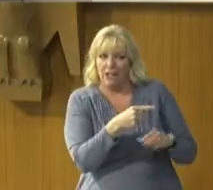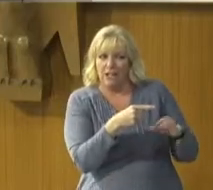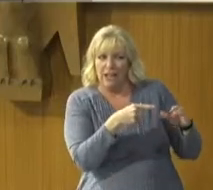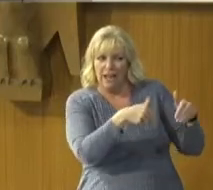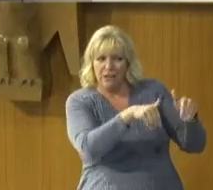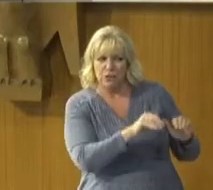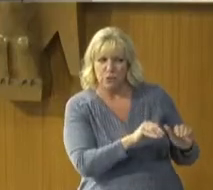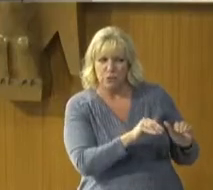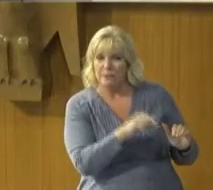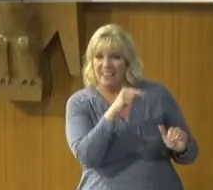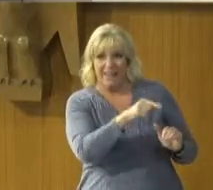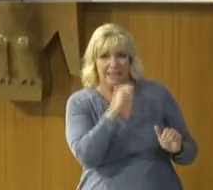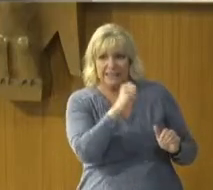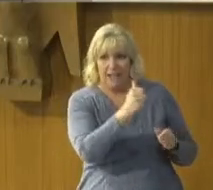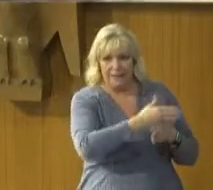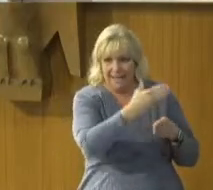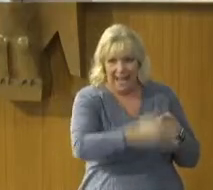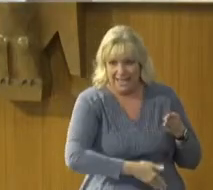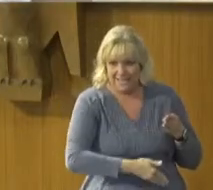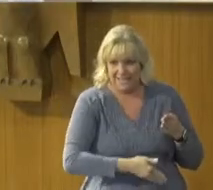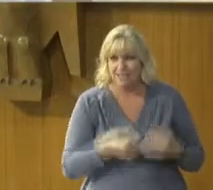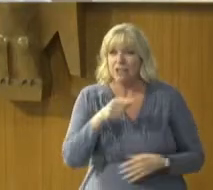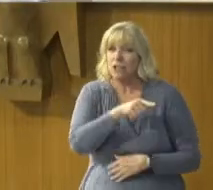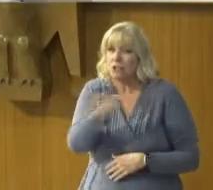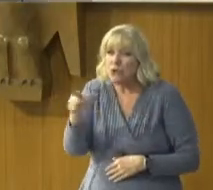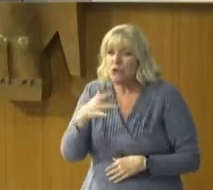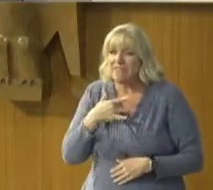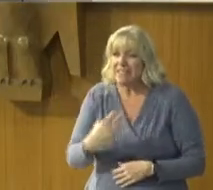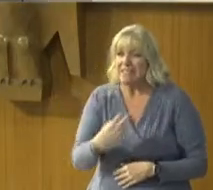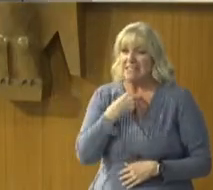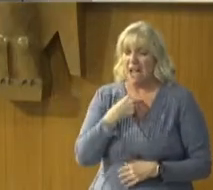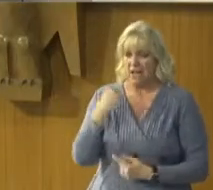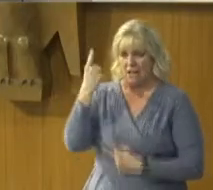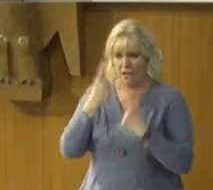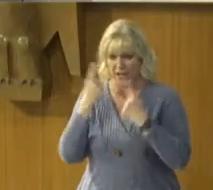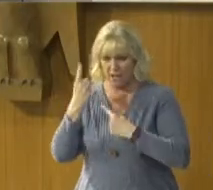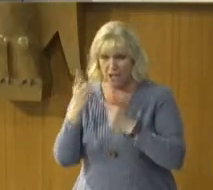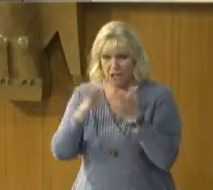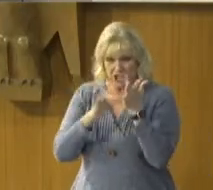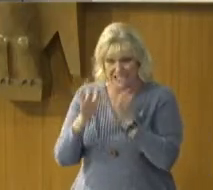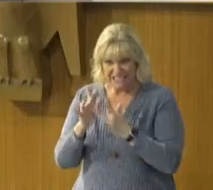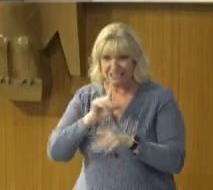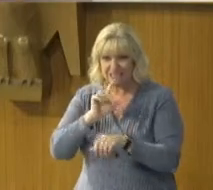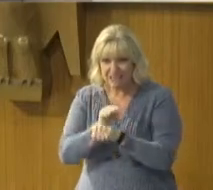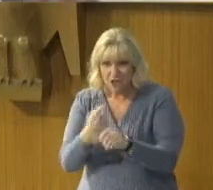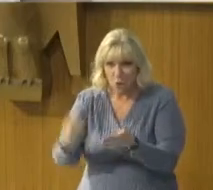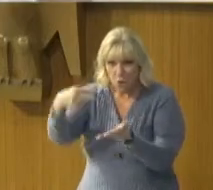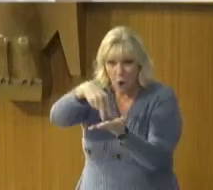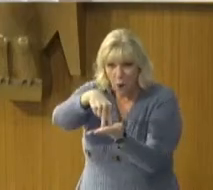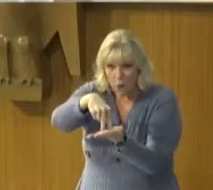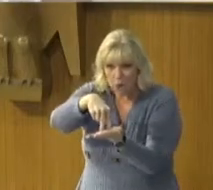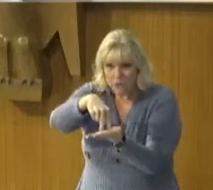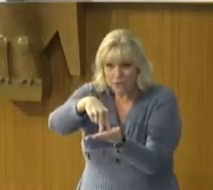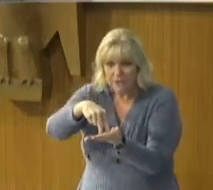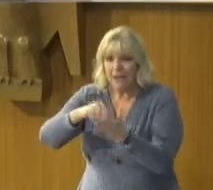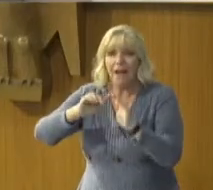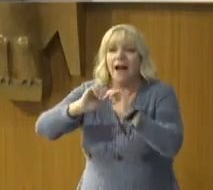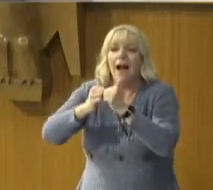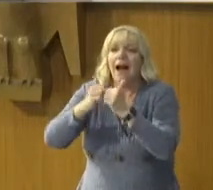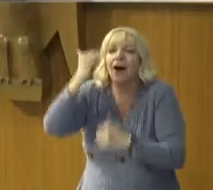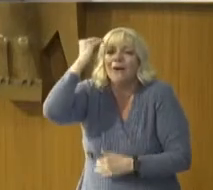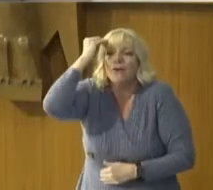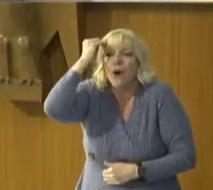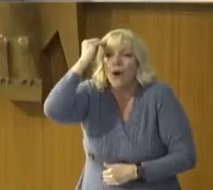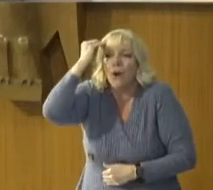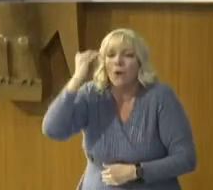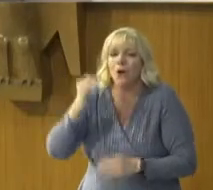the tomb. So don't get stuck wondering whether or not Jesus really rose from the dead. The only way to know is to go